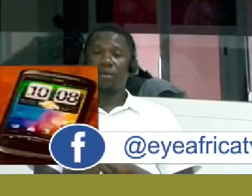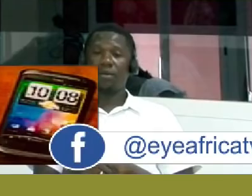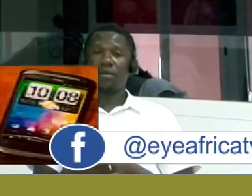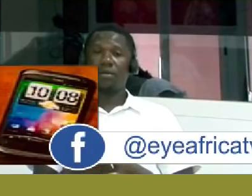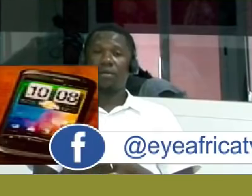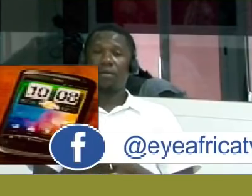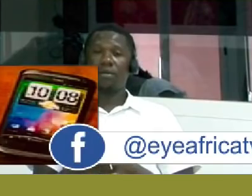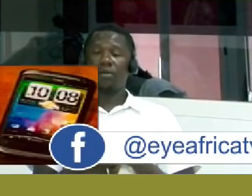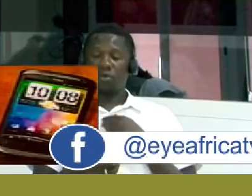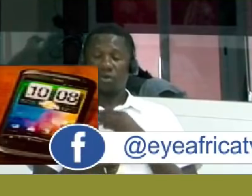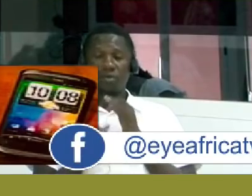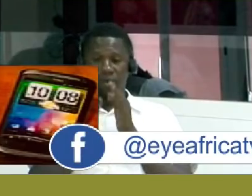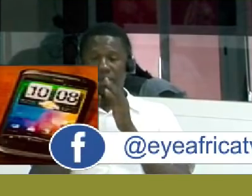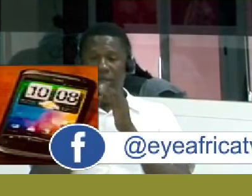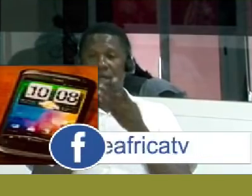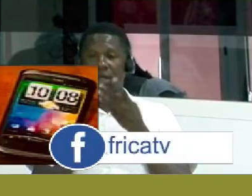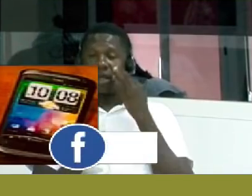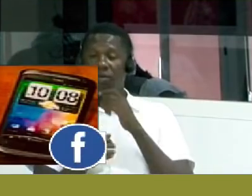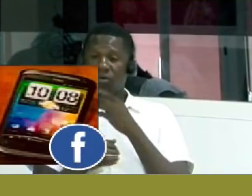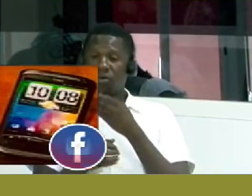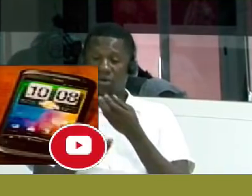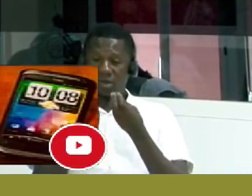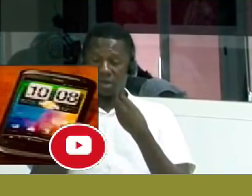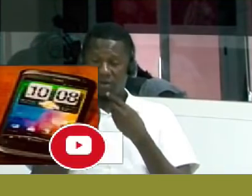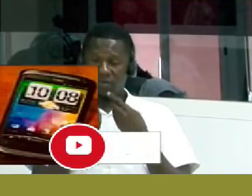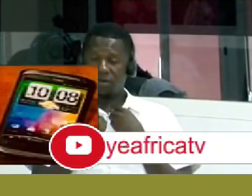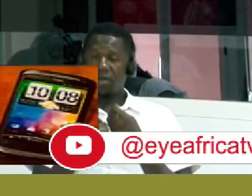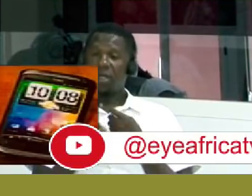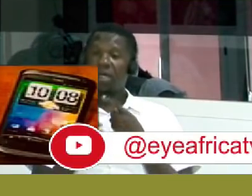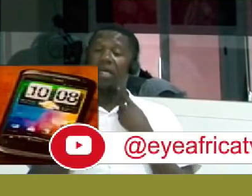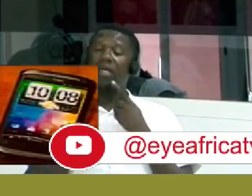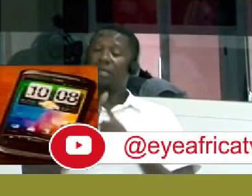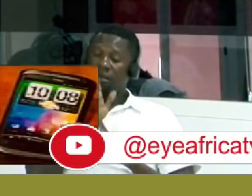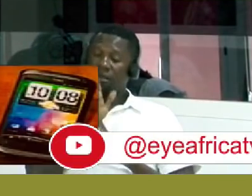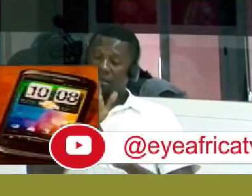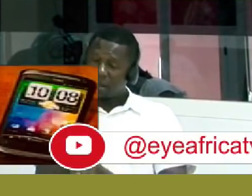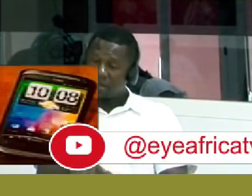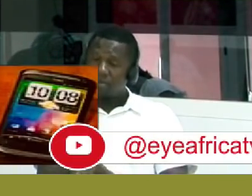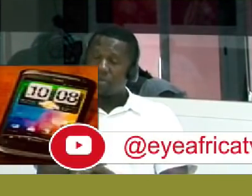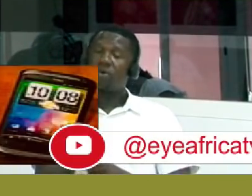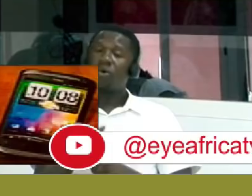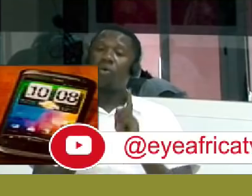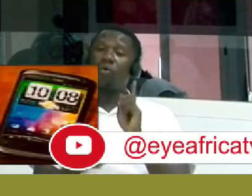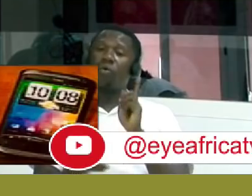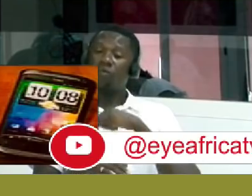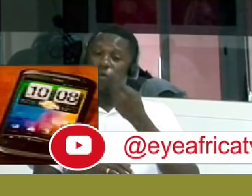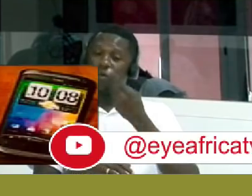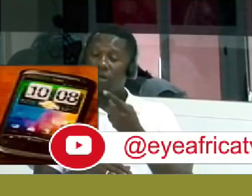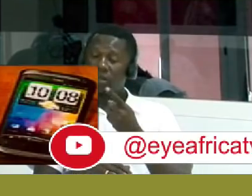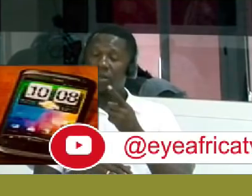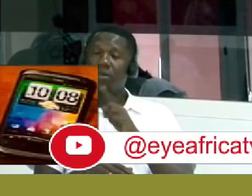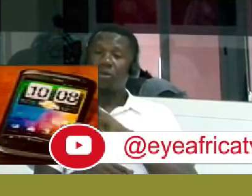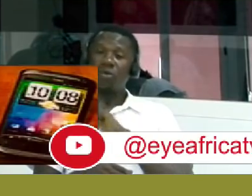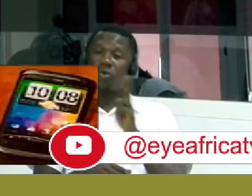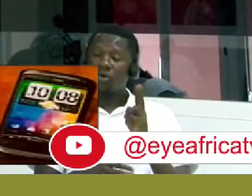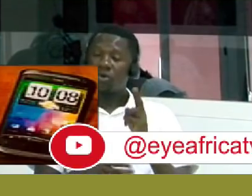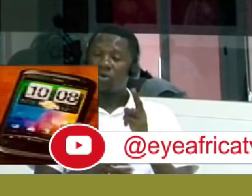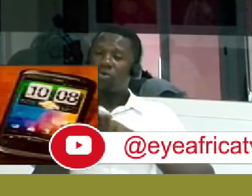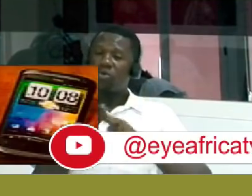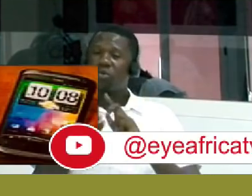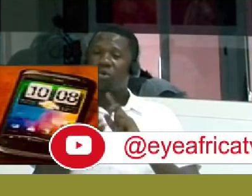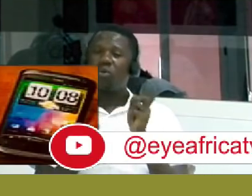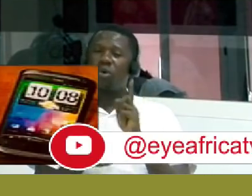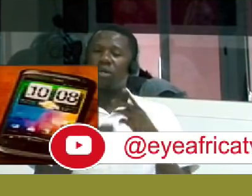So I'm saying that if you could give us, you know, an example of what was not normal during that